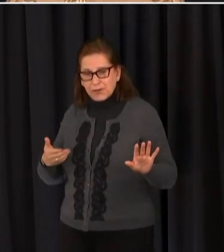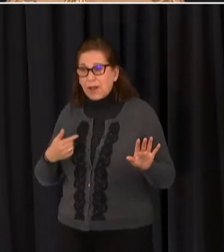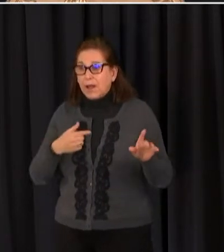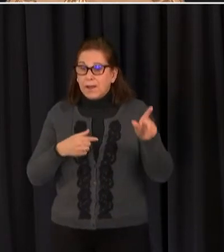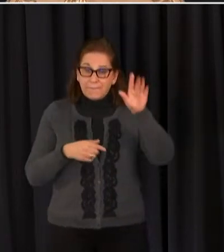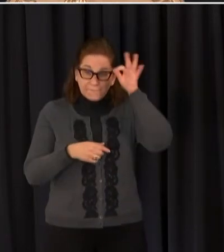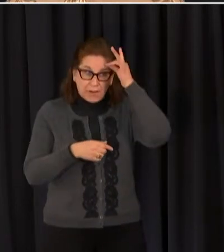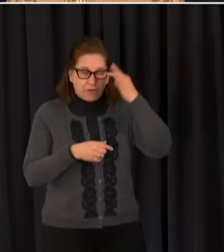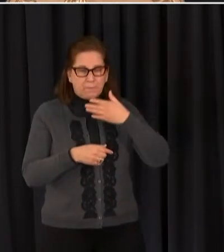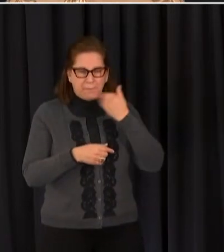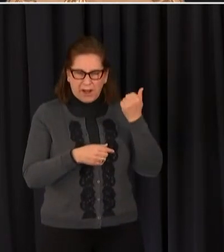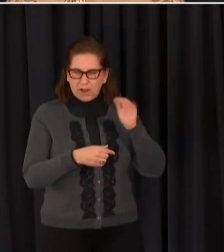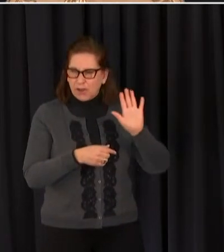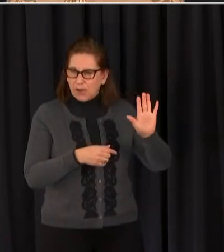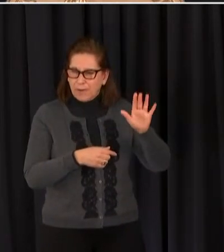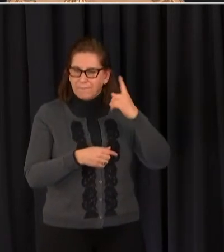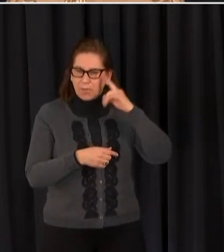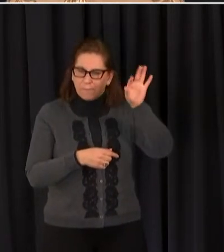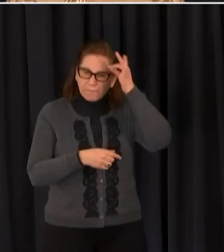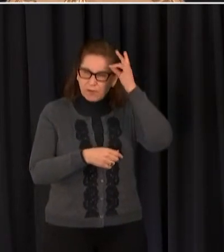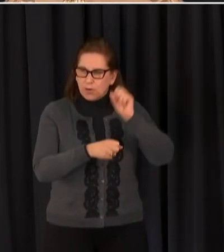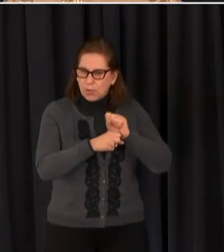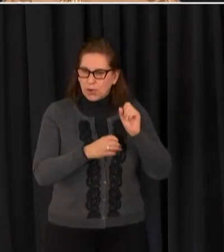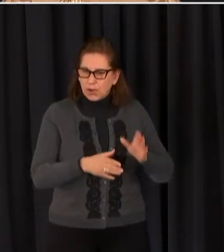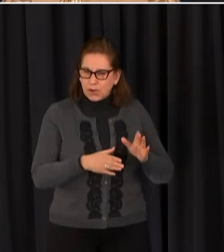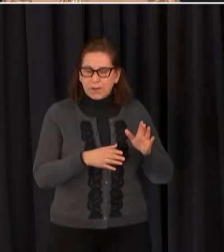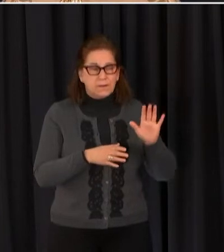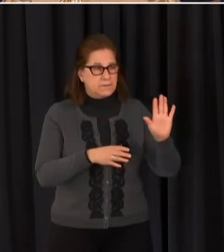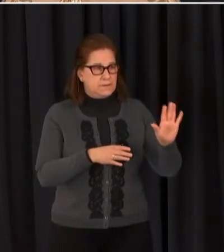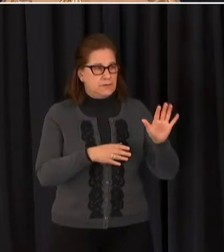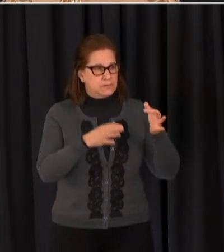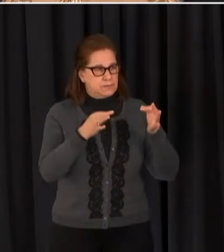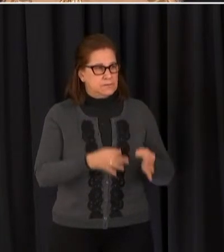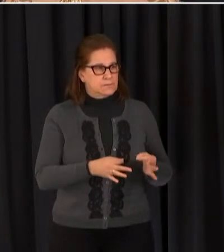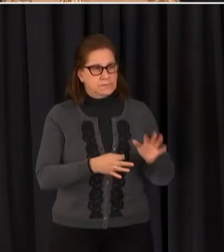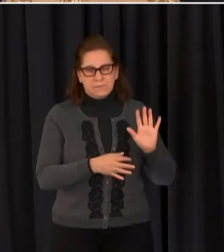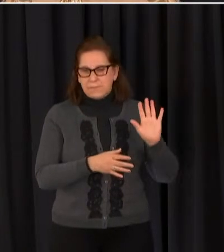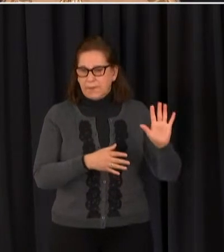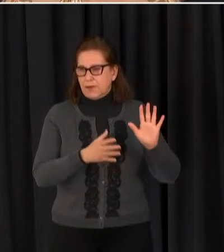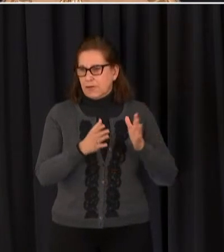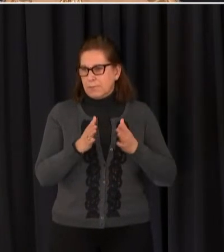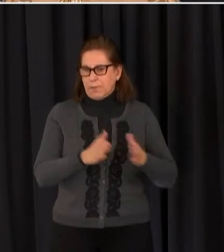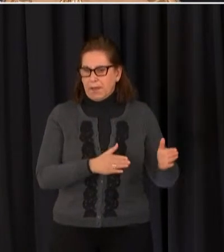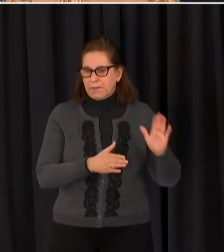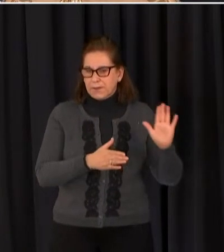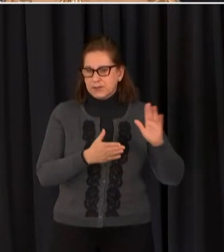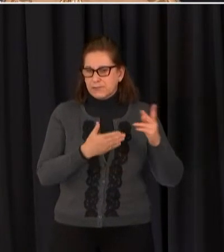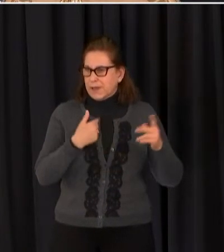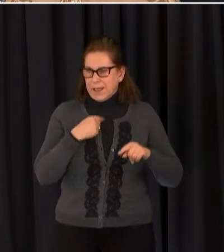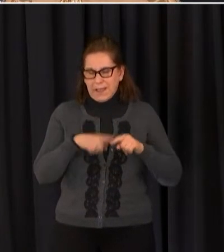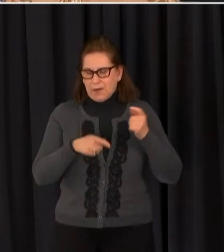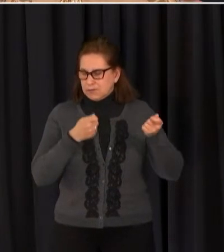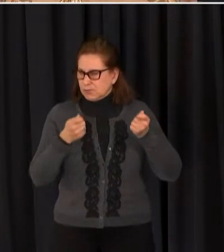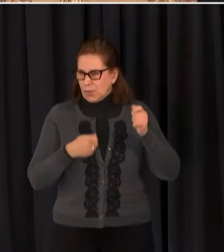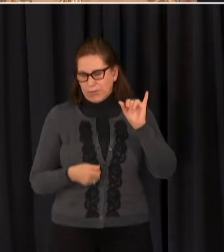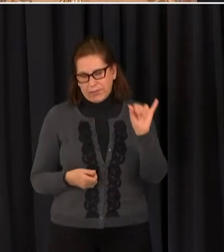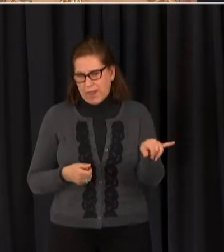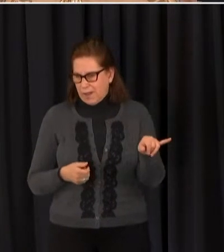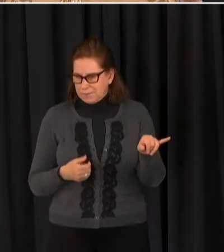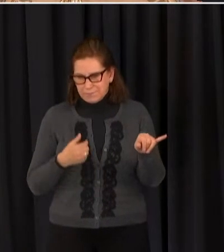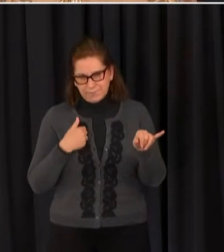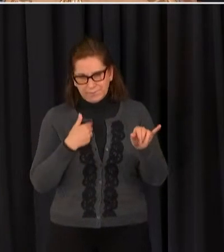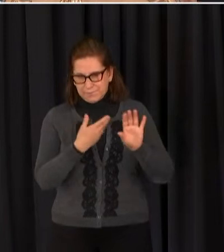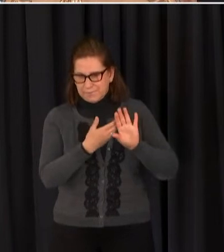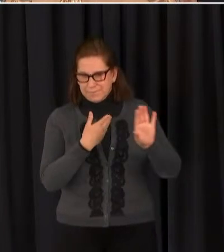federal site if they're serving that essential in-person federal function. But, that boat has sailed. So now